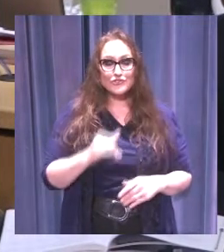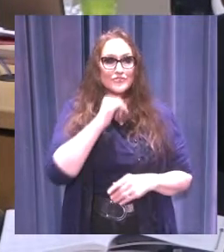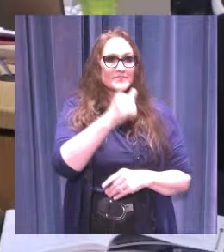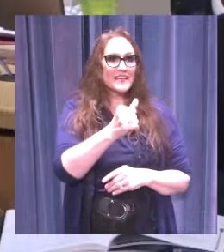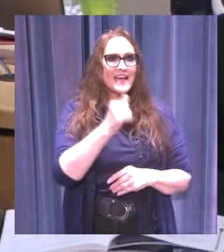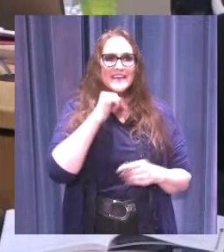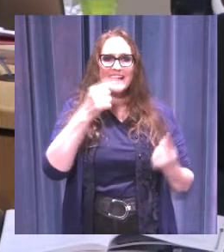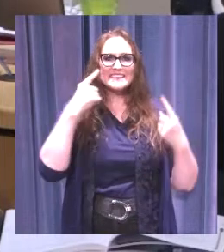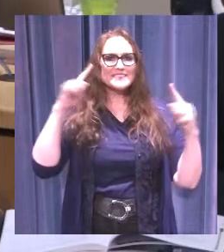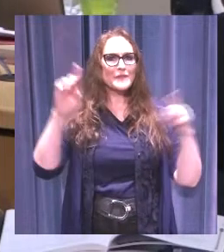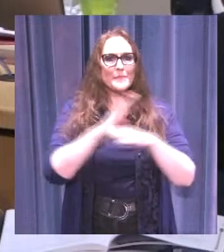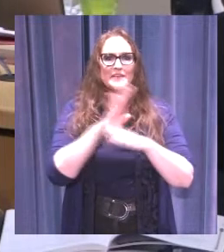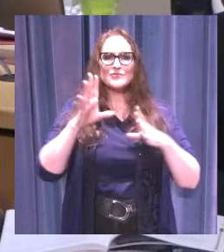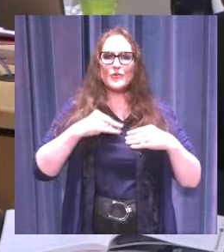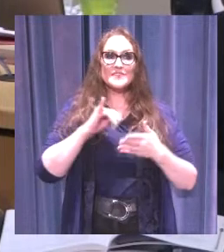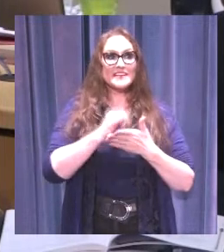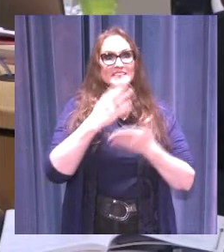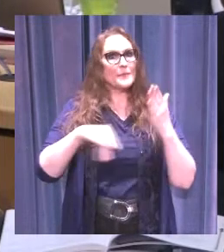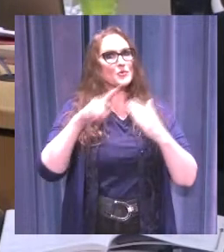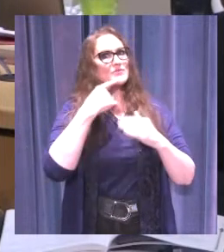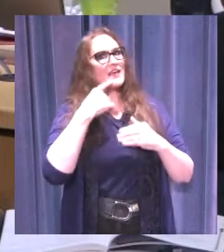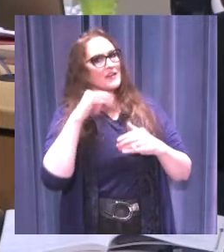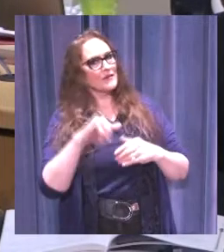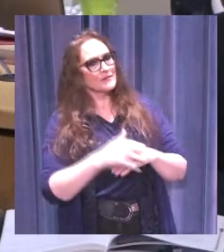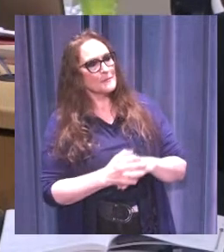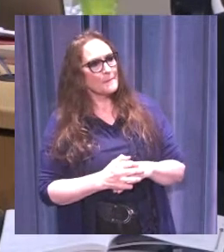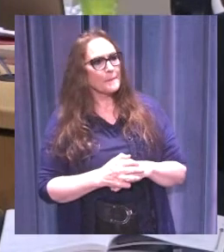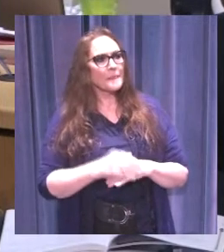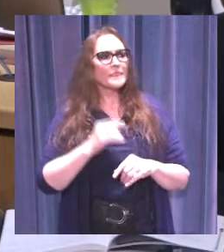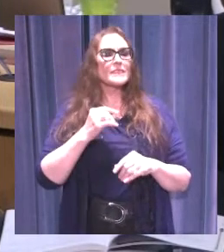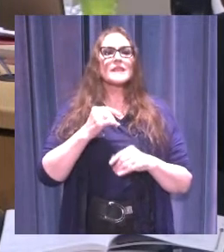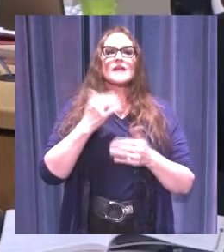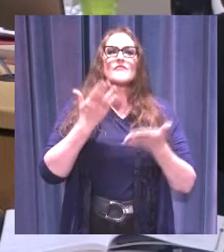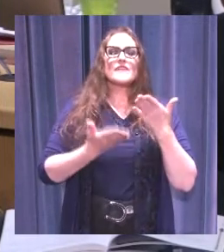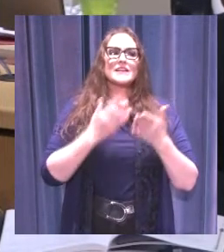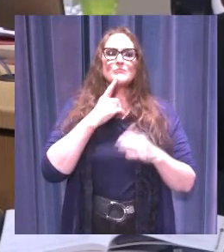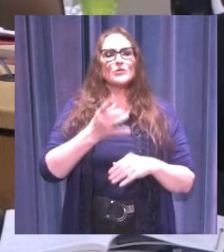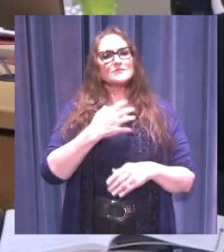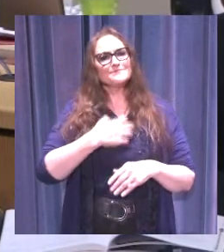the successful business owners that some of you claim to be. Finally, the most egregious of